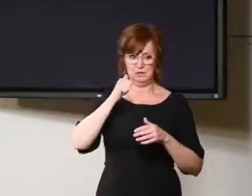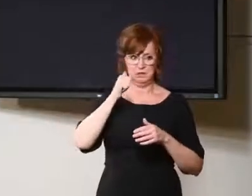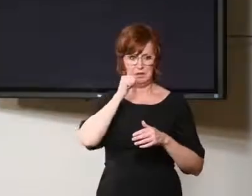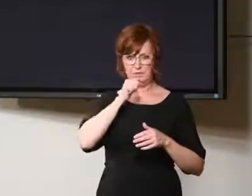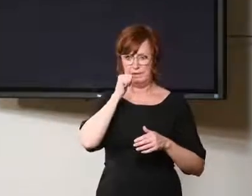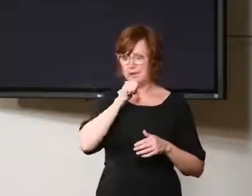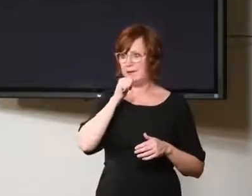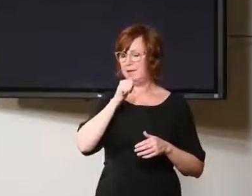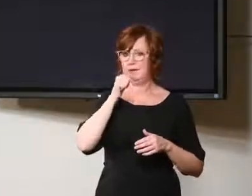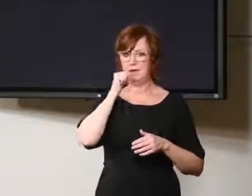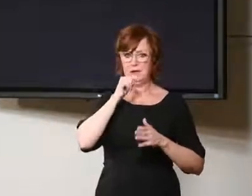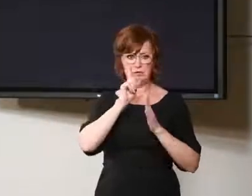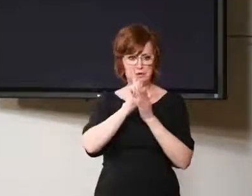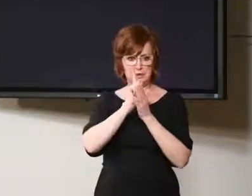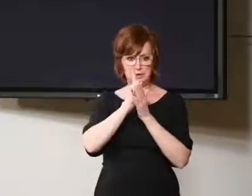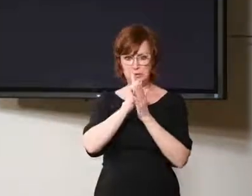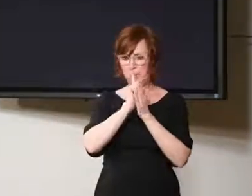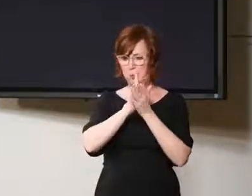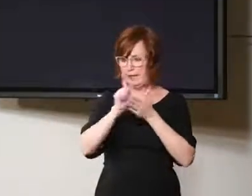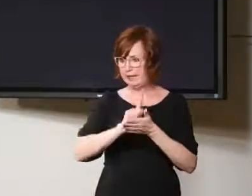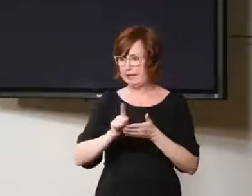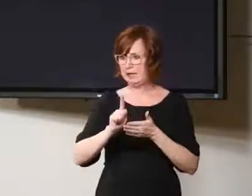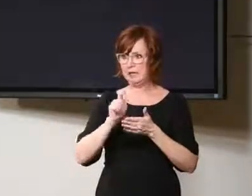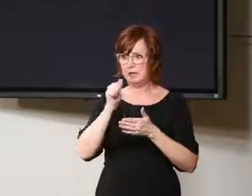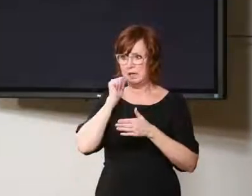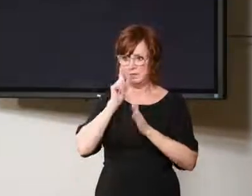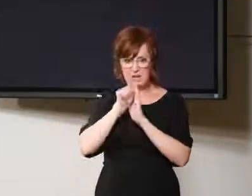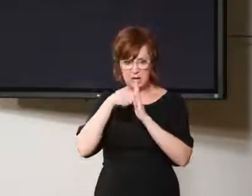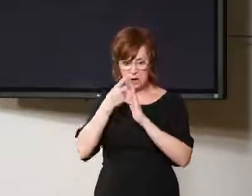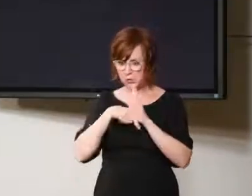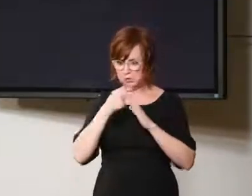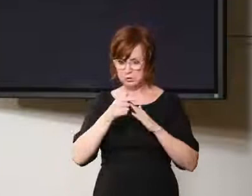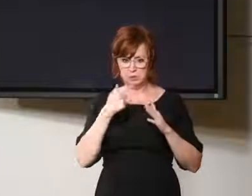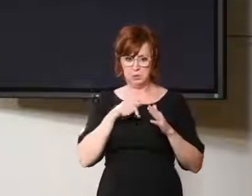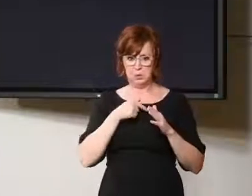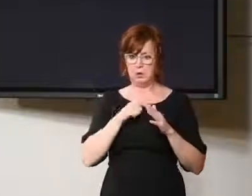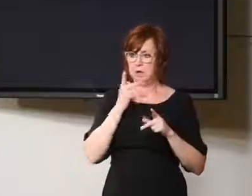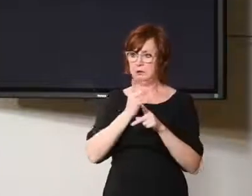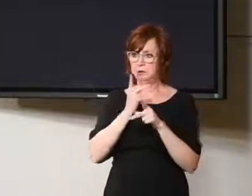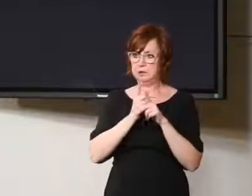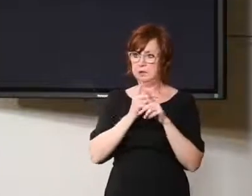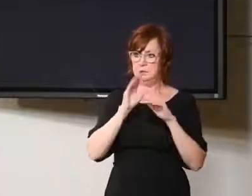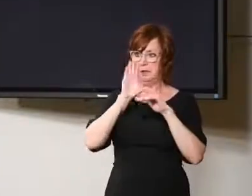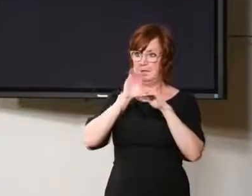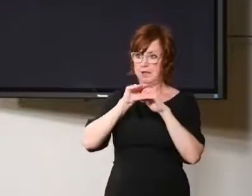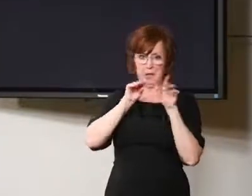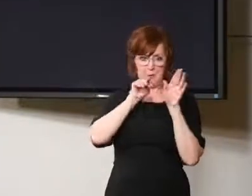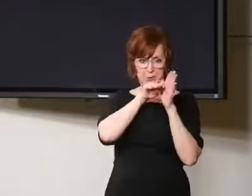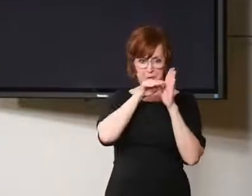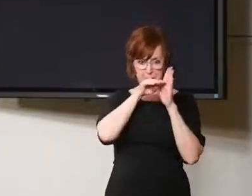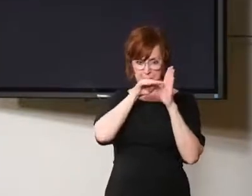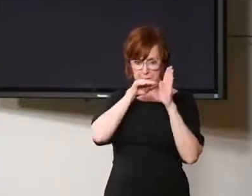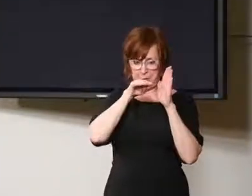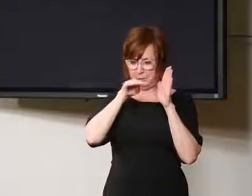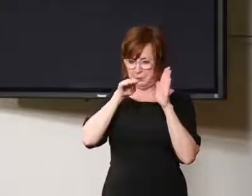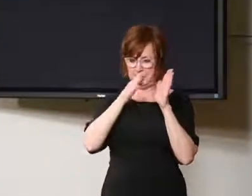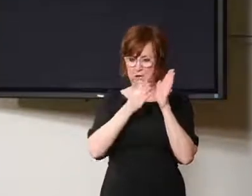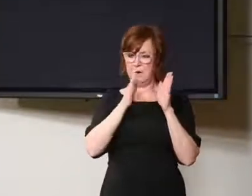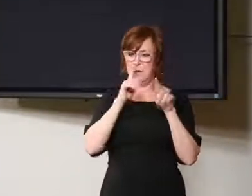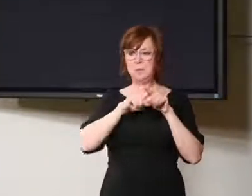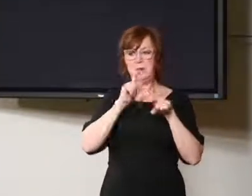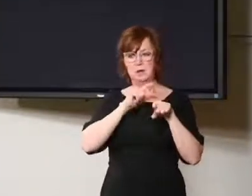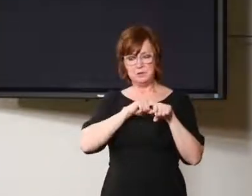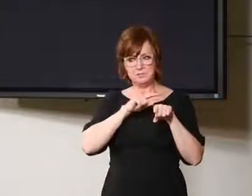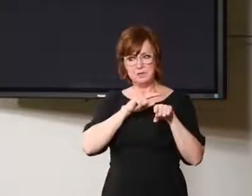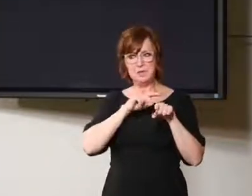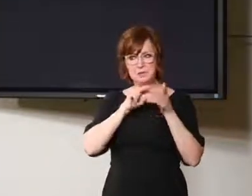are able to push this into the future, the healthcare